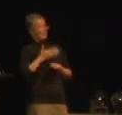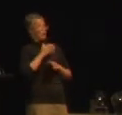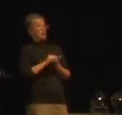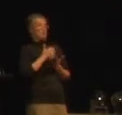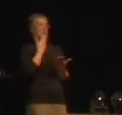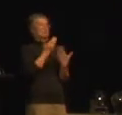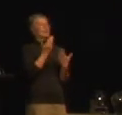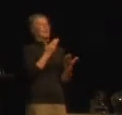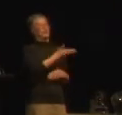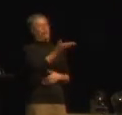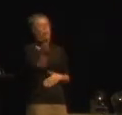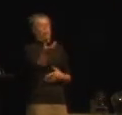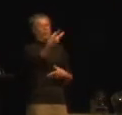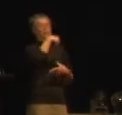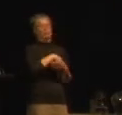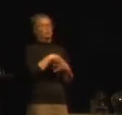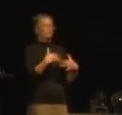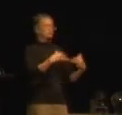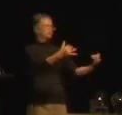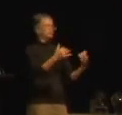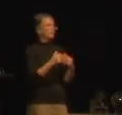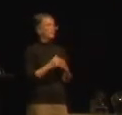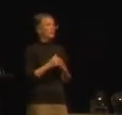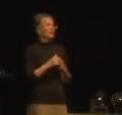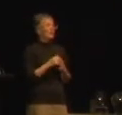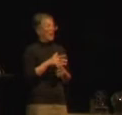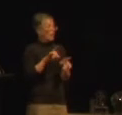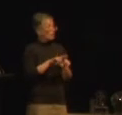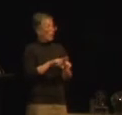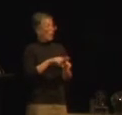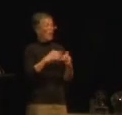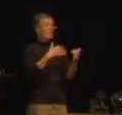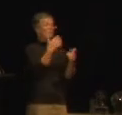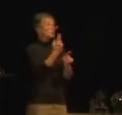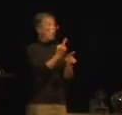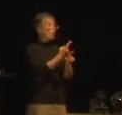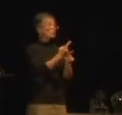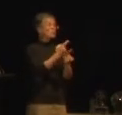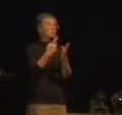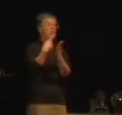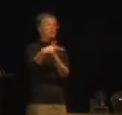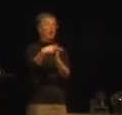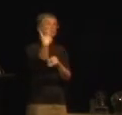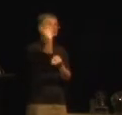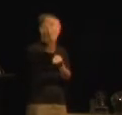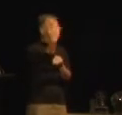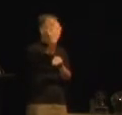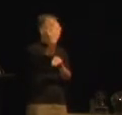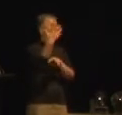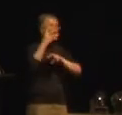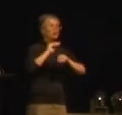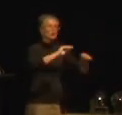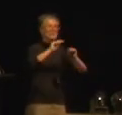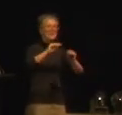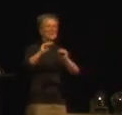thank you for all of you who came along to that. And three, a series of public talks and programs to teach the public,